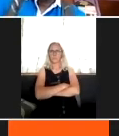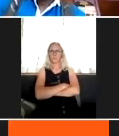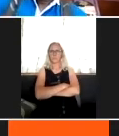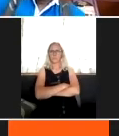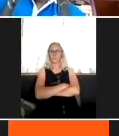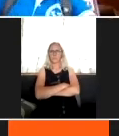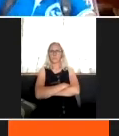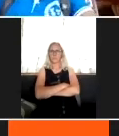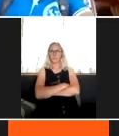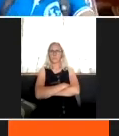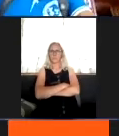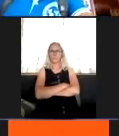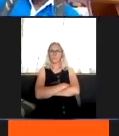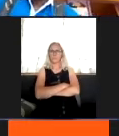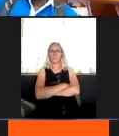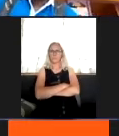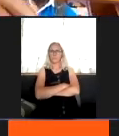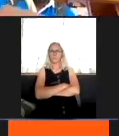Oh, this is so powerful.